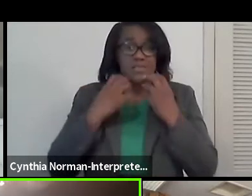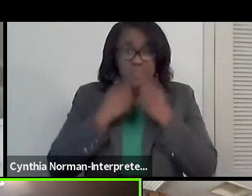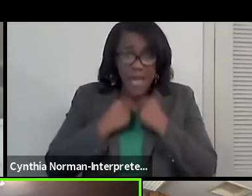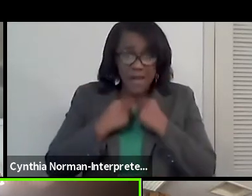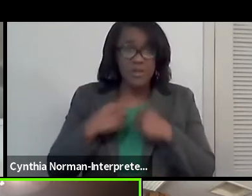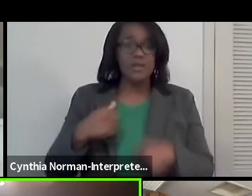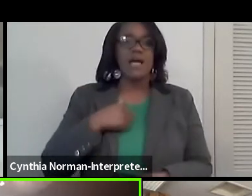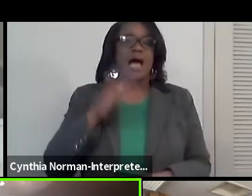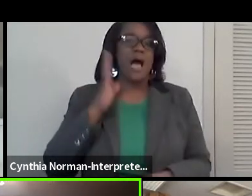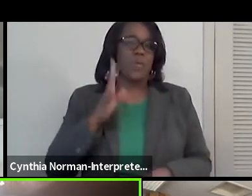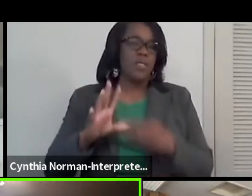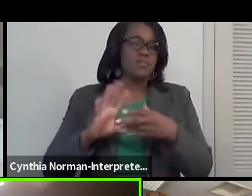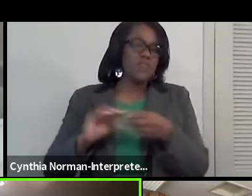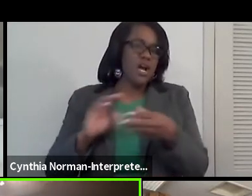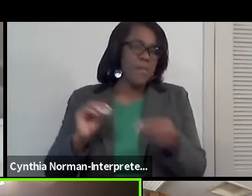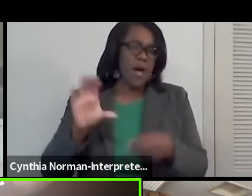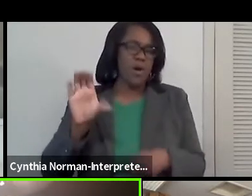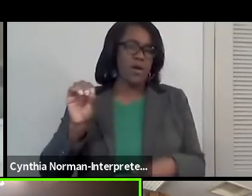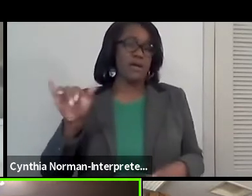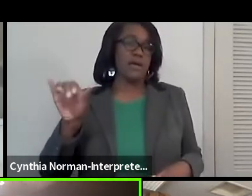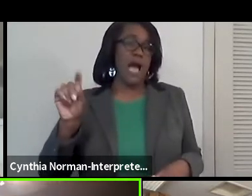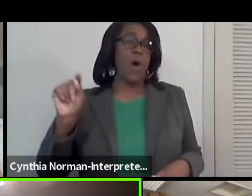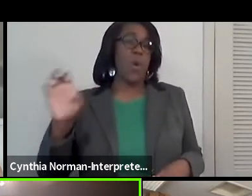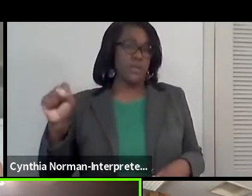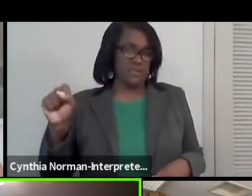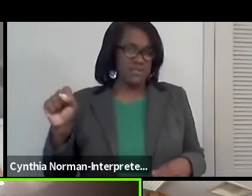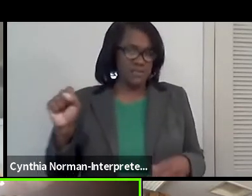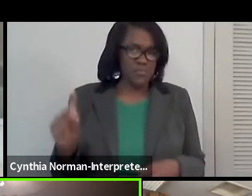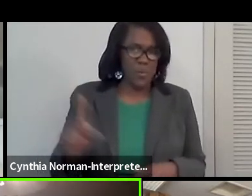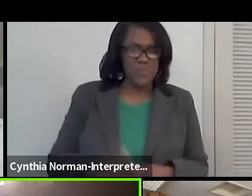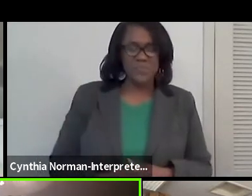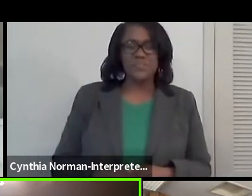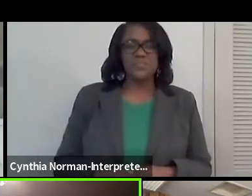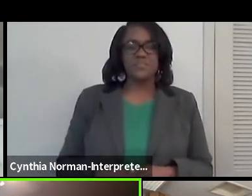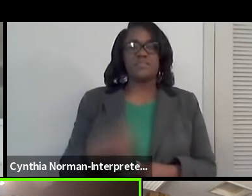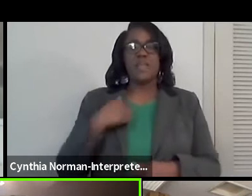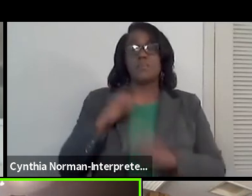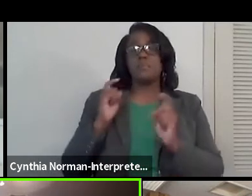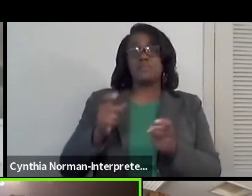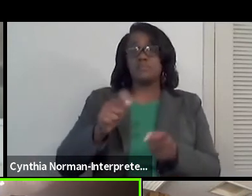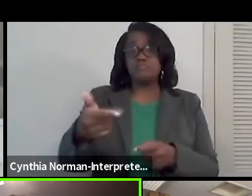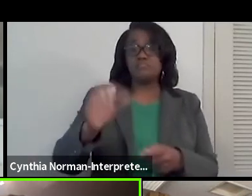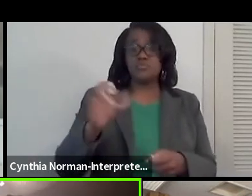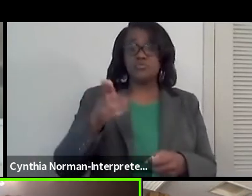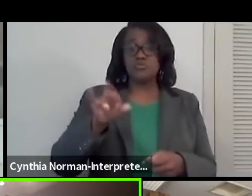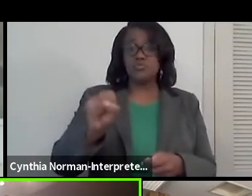coyotes, as I said. So yeah, thank you. And I'm gonna give it to Chris.